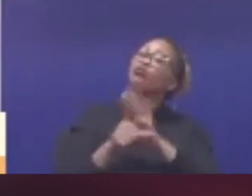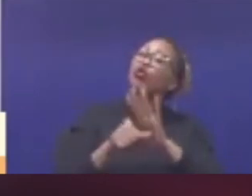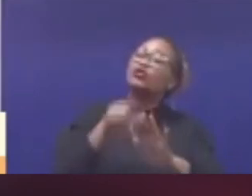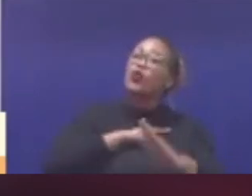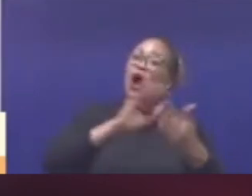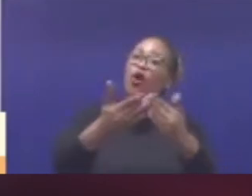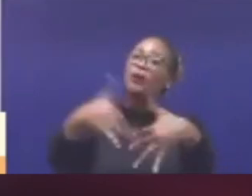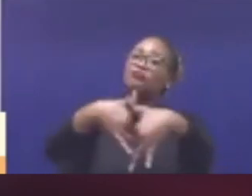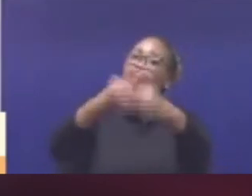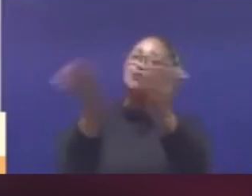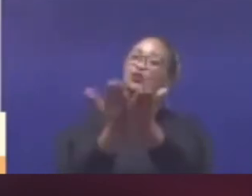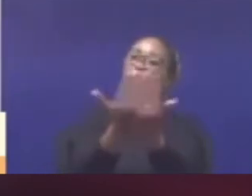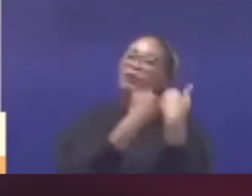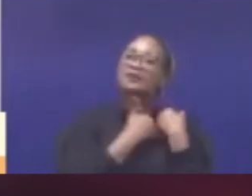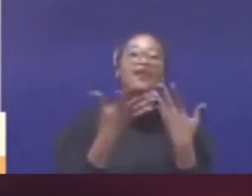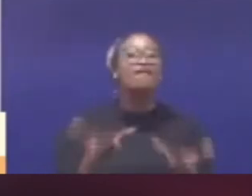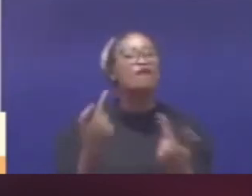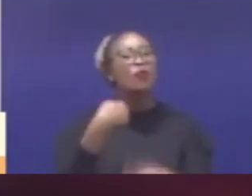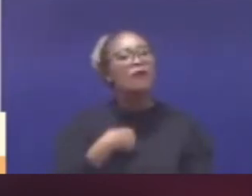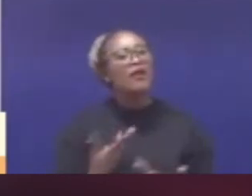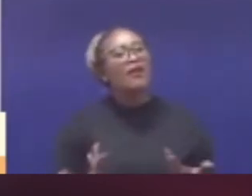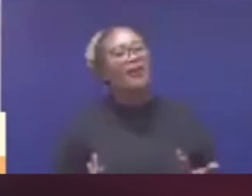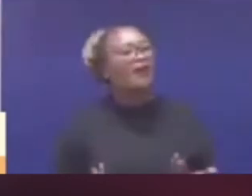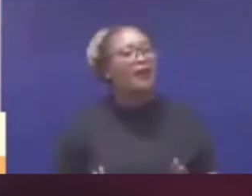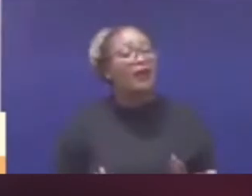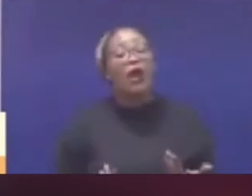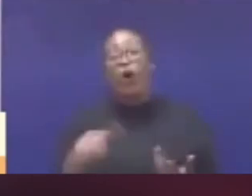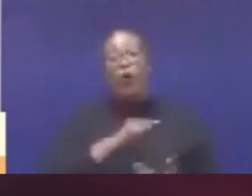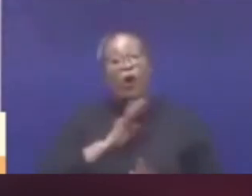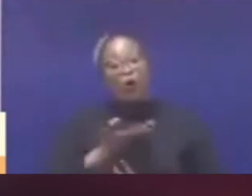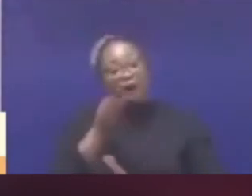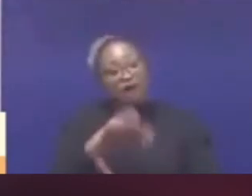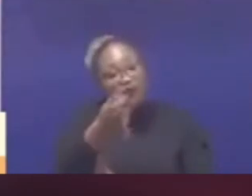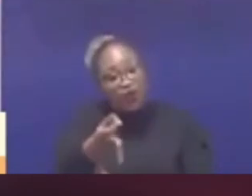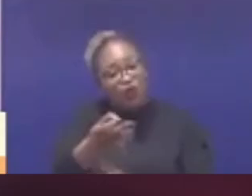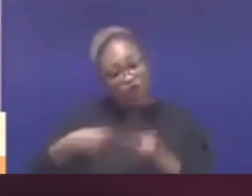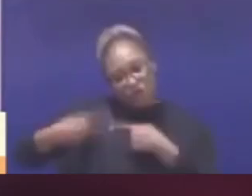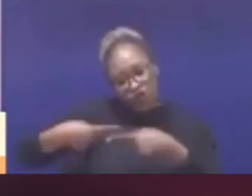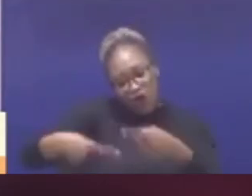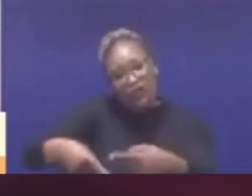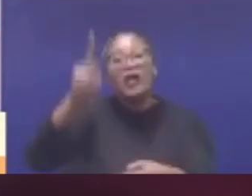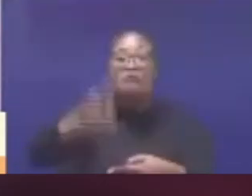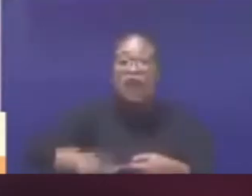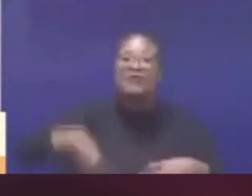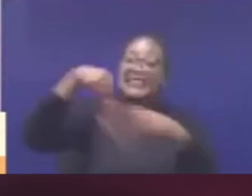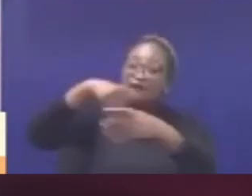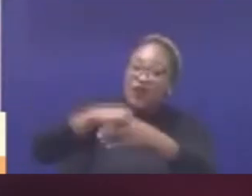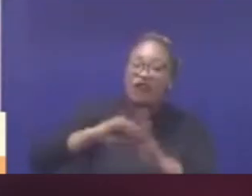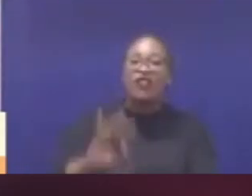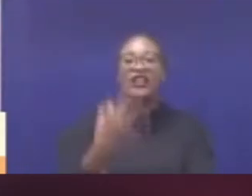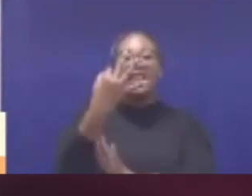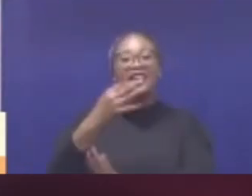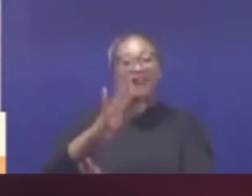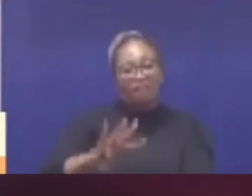safe. With a focus on equipping future generations to compete in the third and fourth industrial revolution,